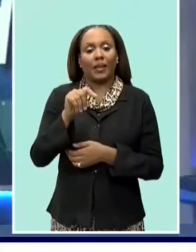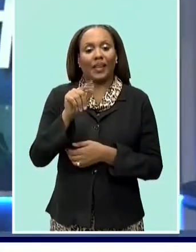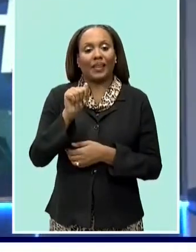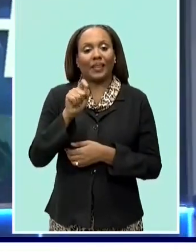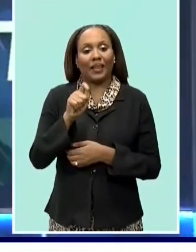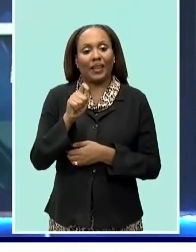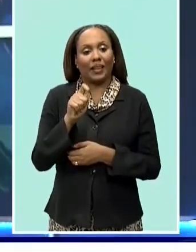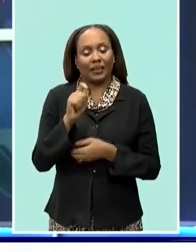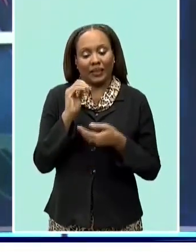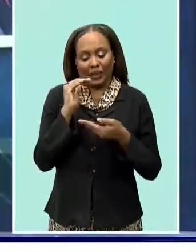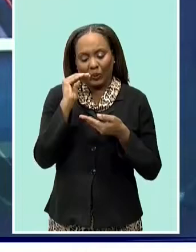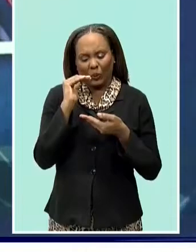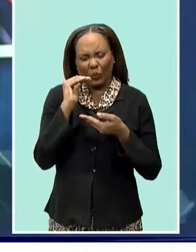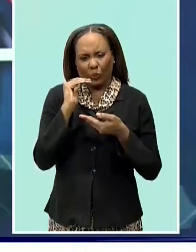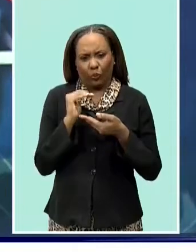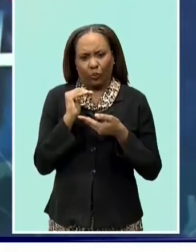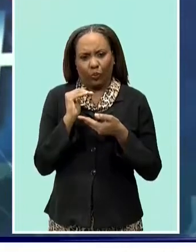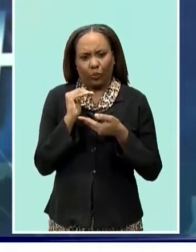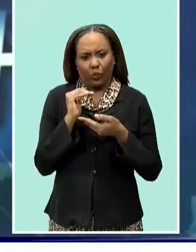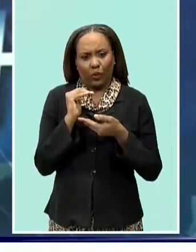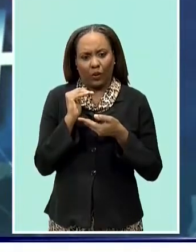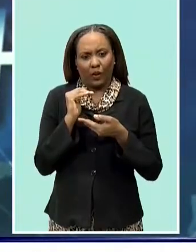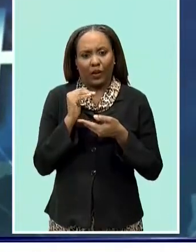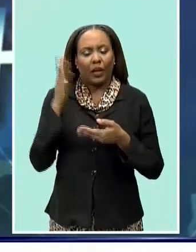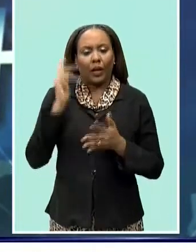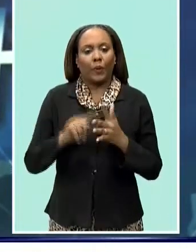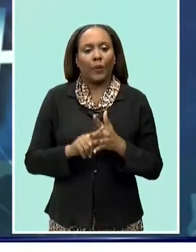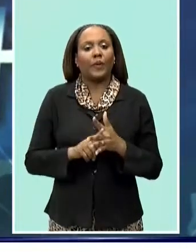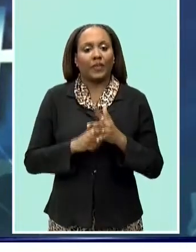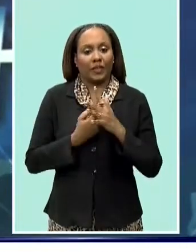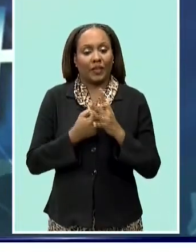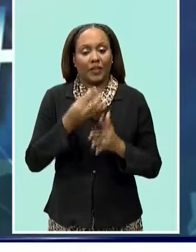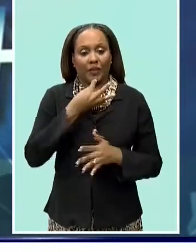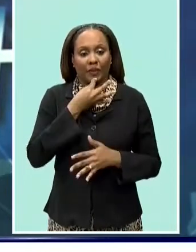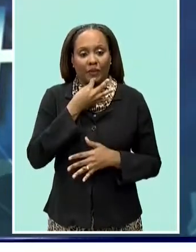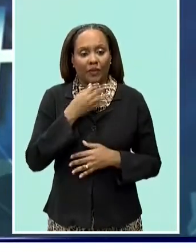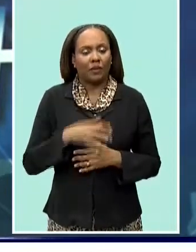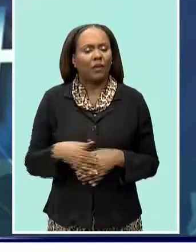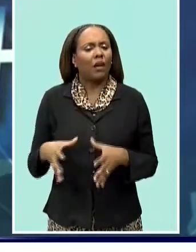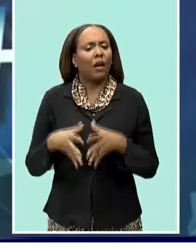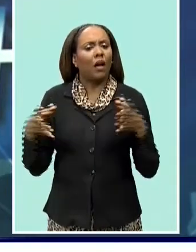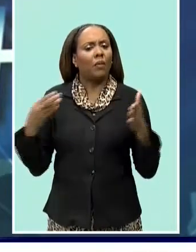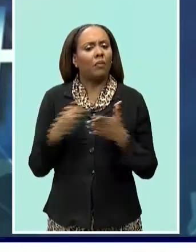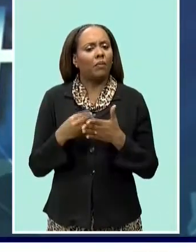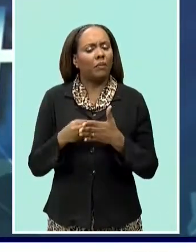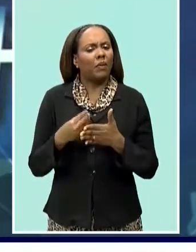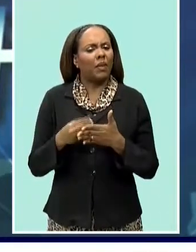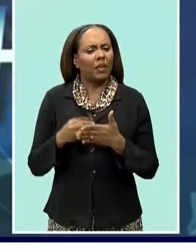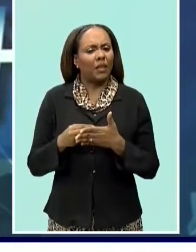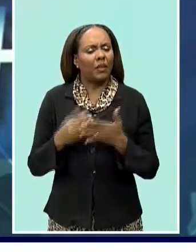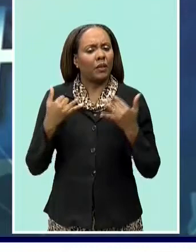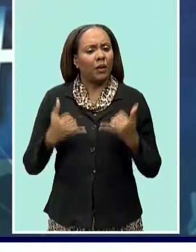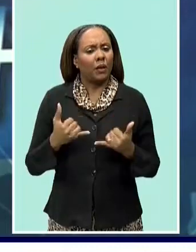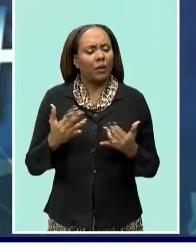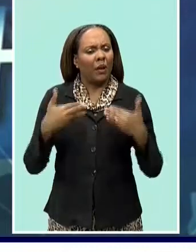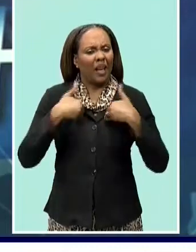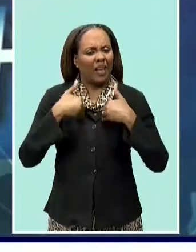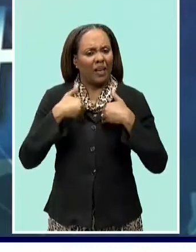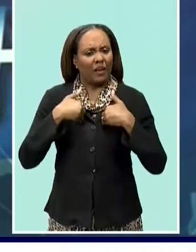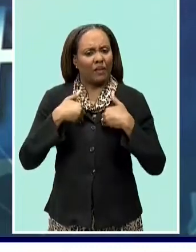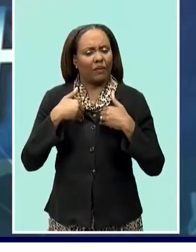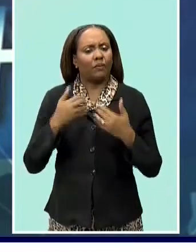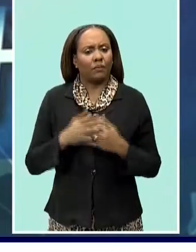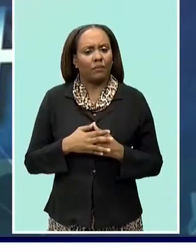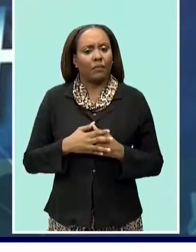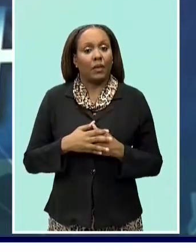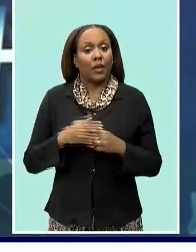an income tax ease provided by the government takes effect. Just how much people will now take home will depend on each person's level of pay.